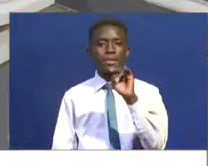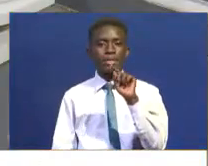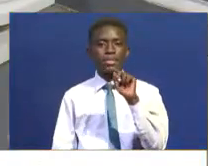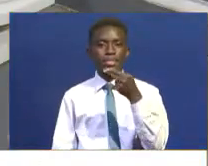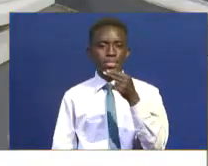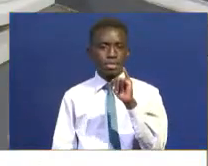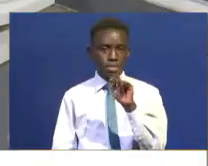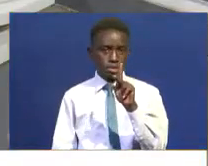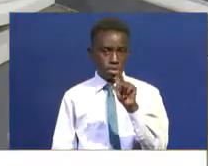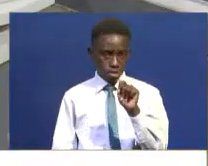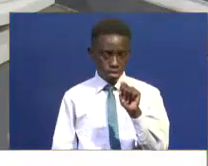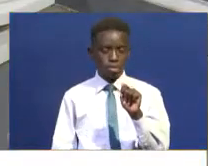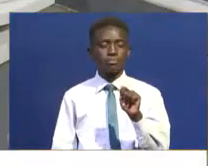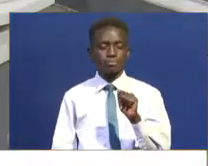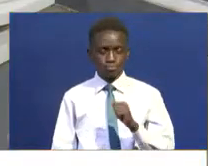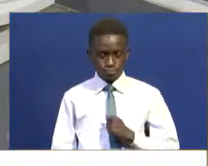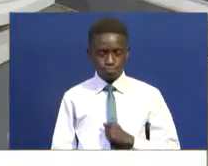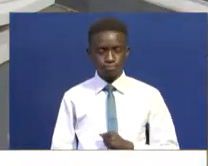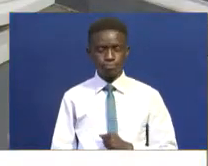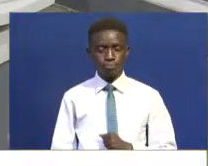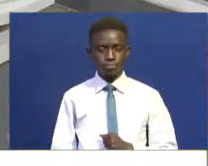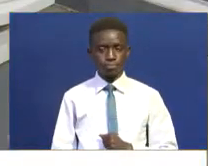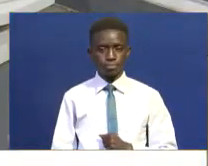So I think